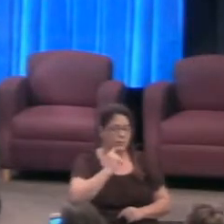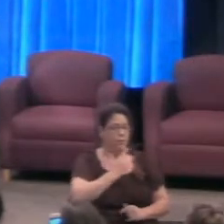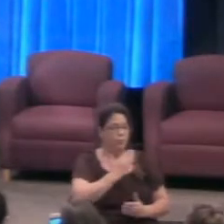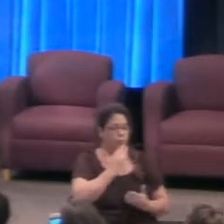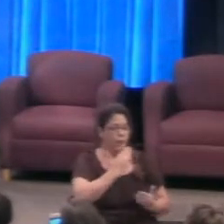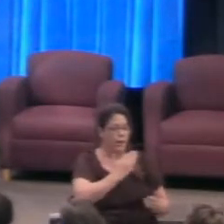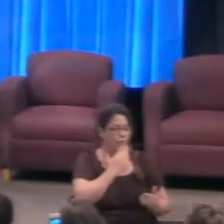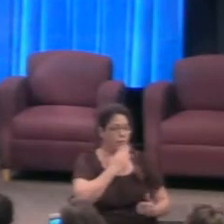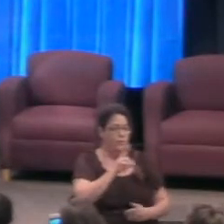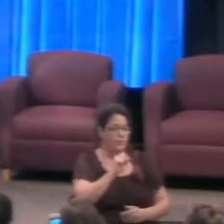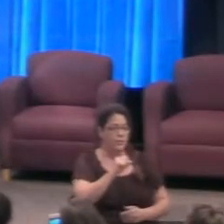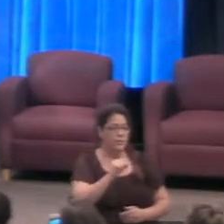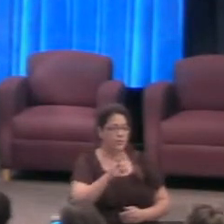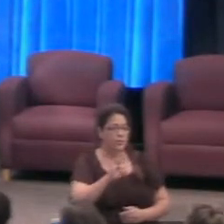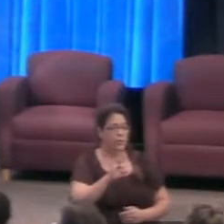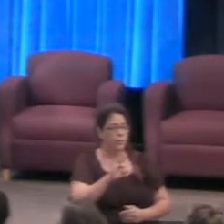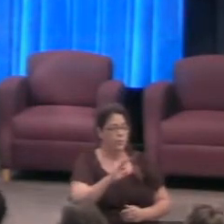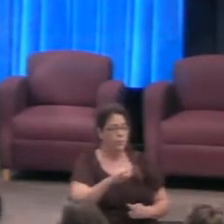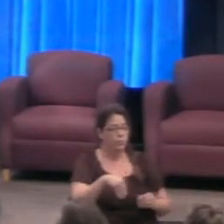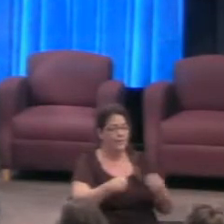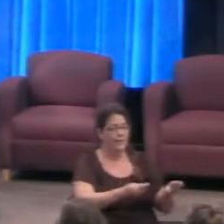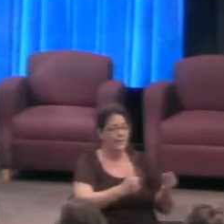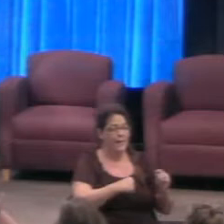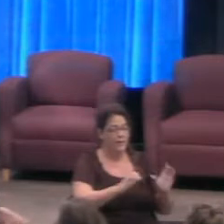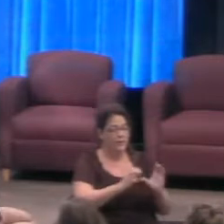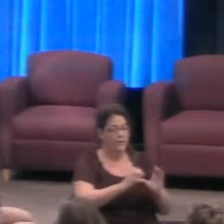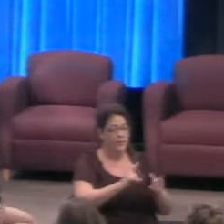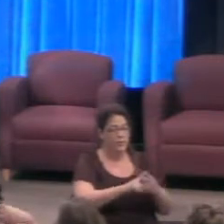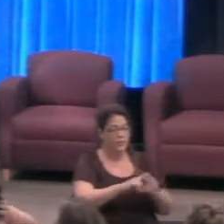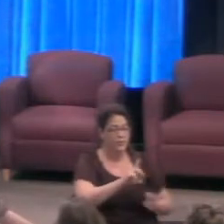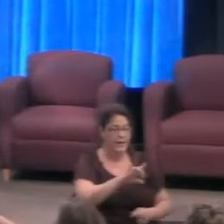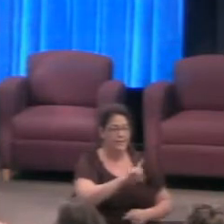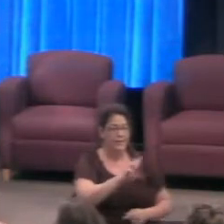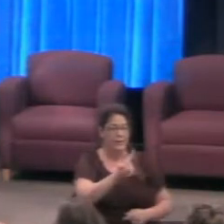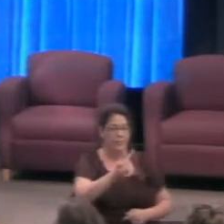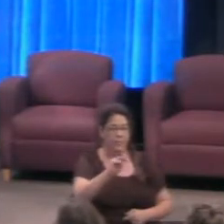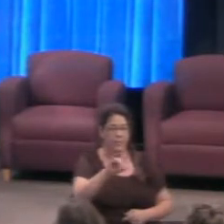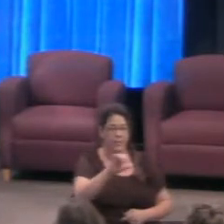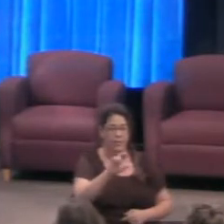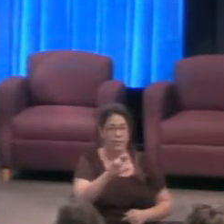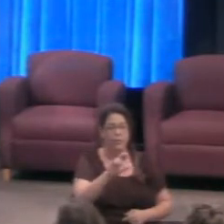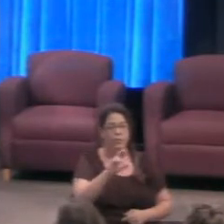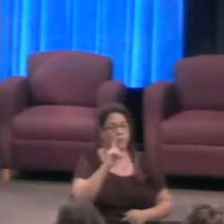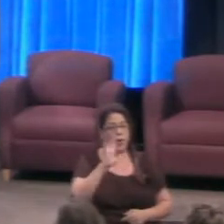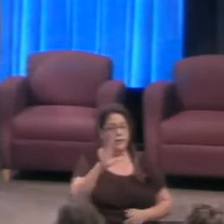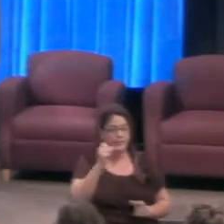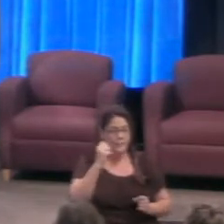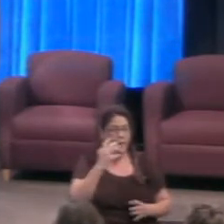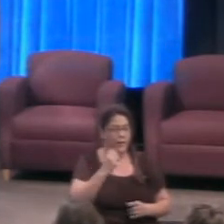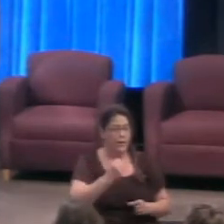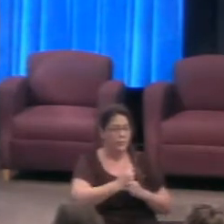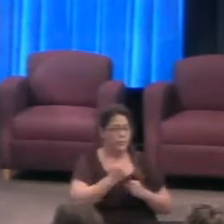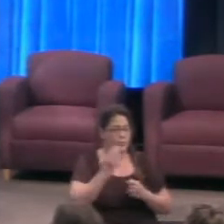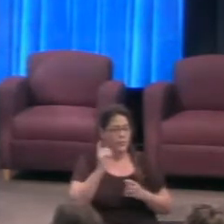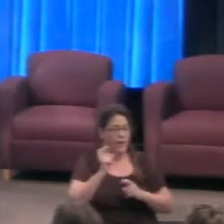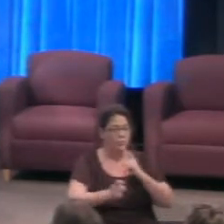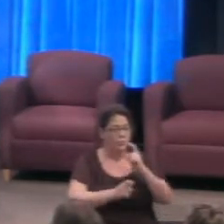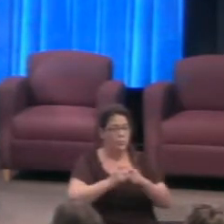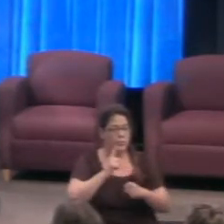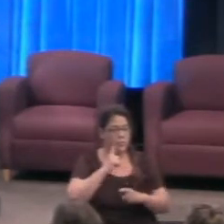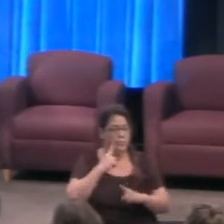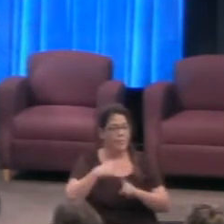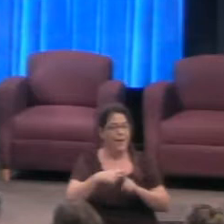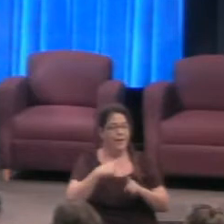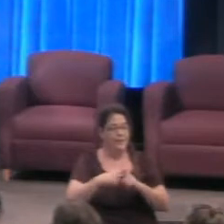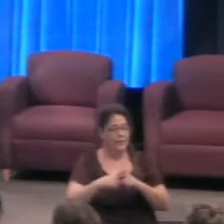States Air Force presents a certificate of recognition to David W. Miller for the commitment and numerous contributions that made positive impacts to the